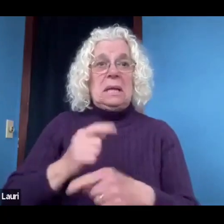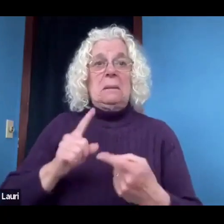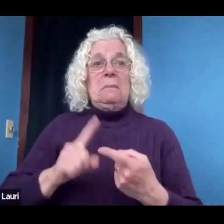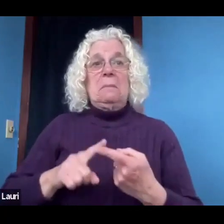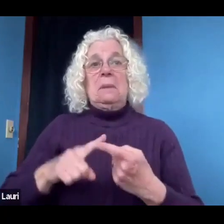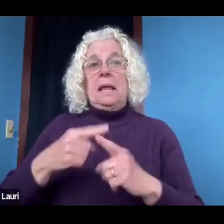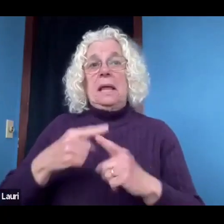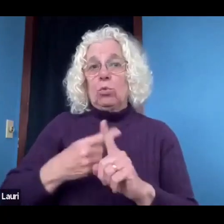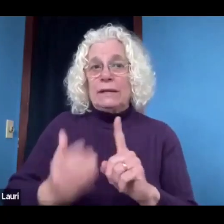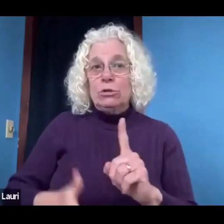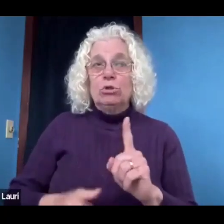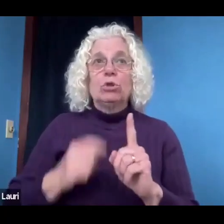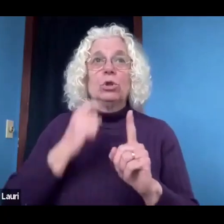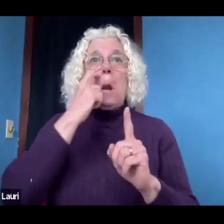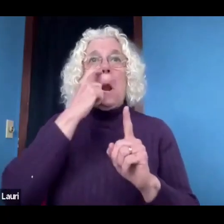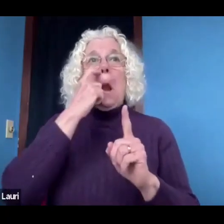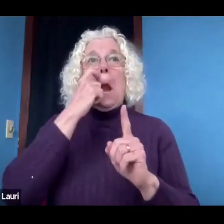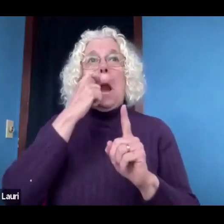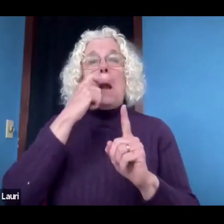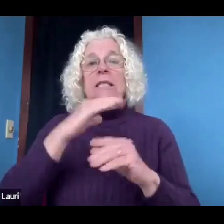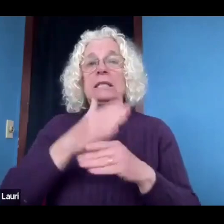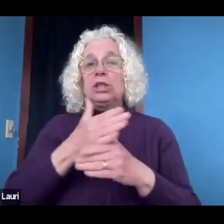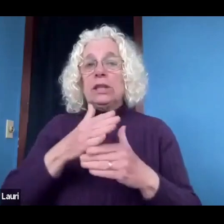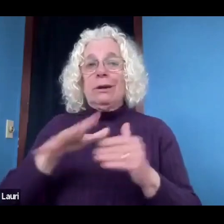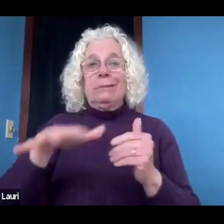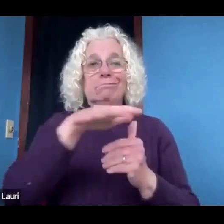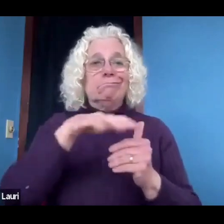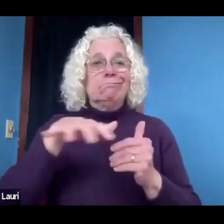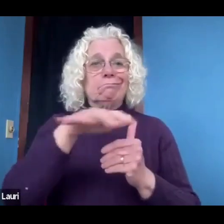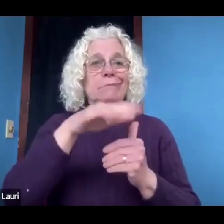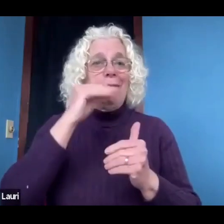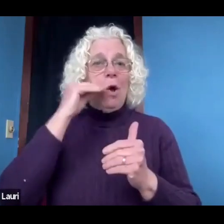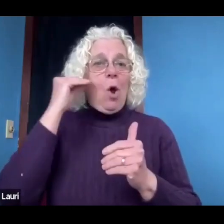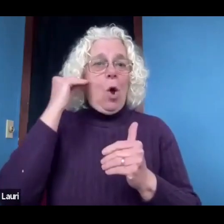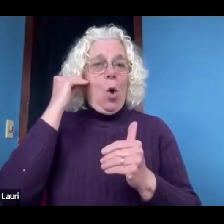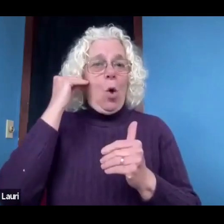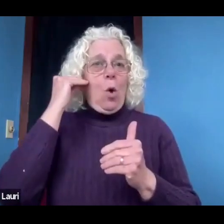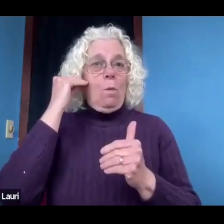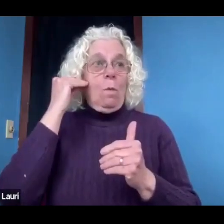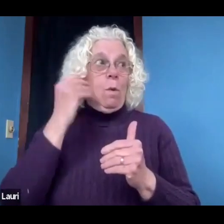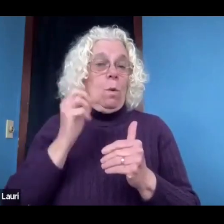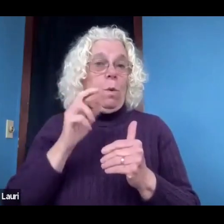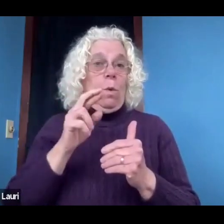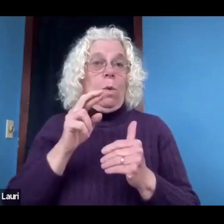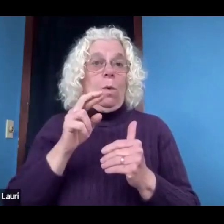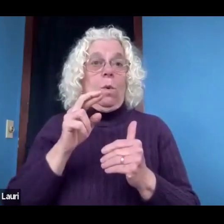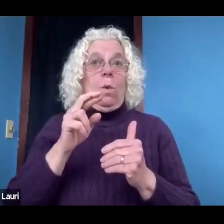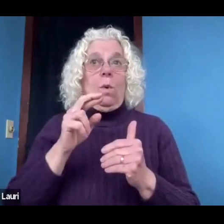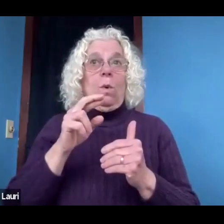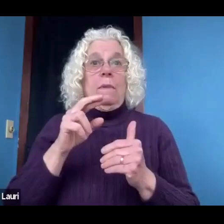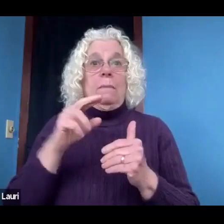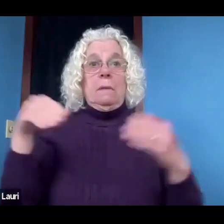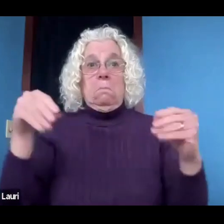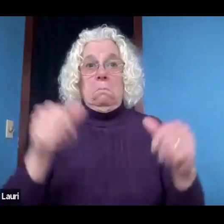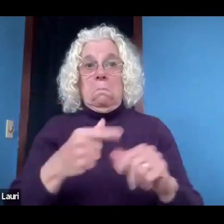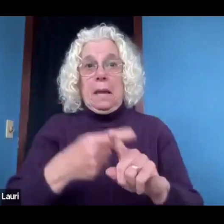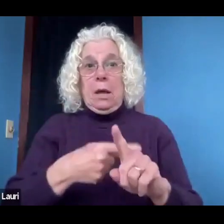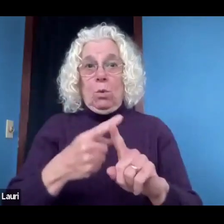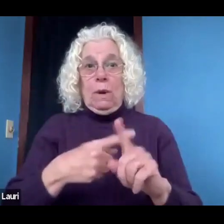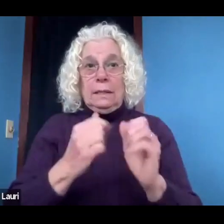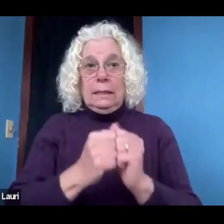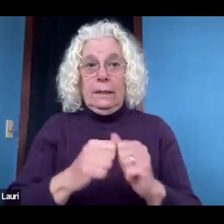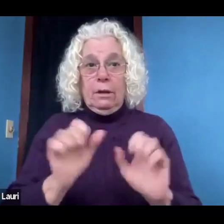a renter sharing space, and it might just be that there's shared rent, or it could be that you